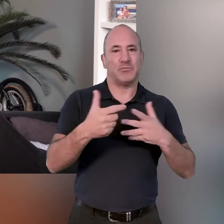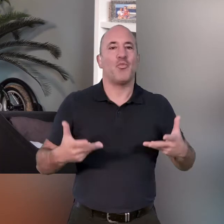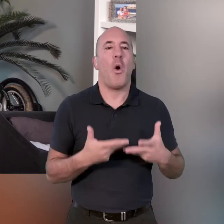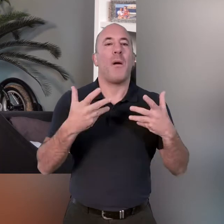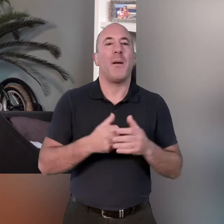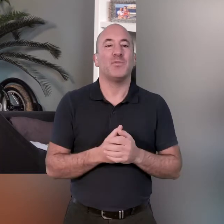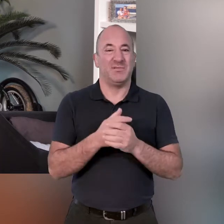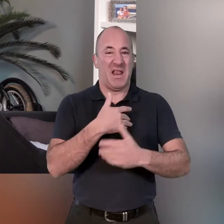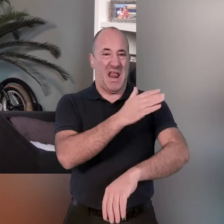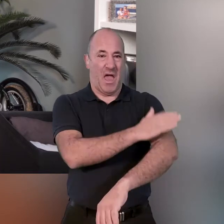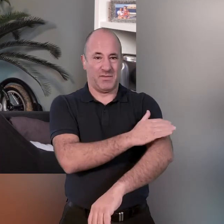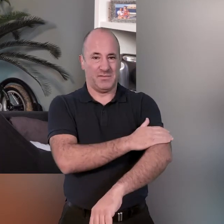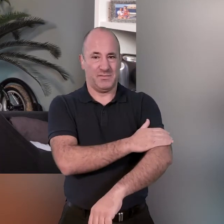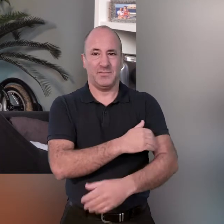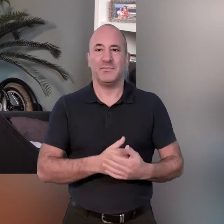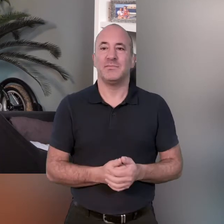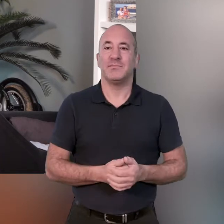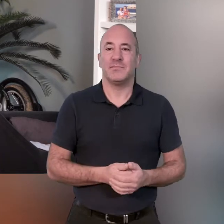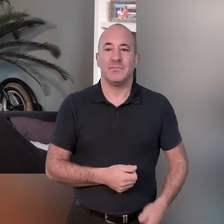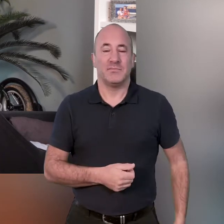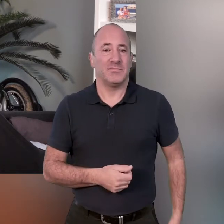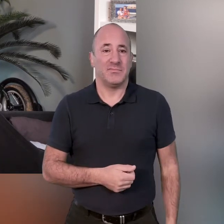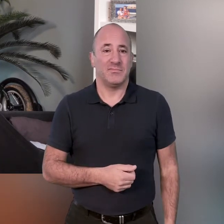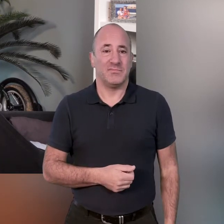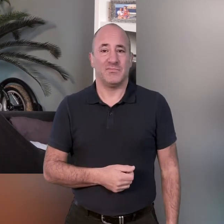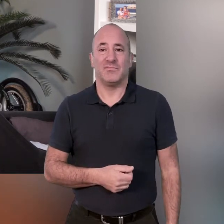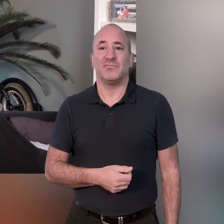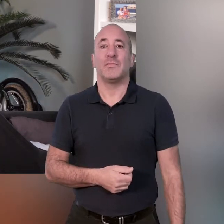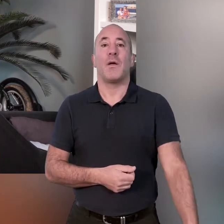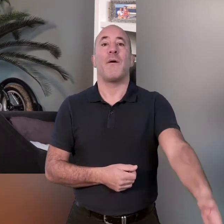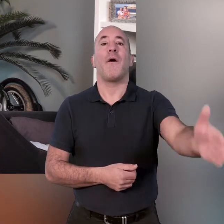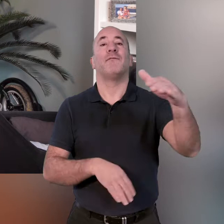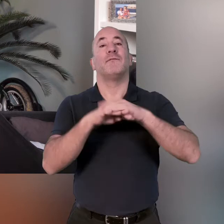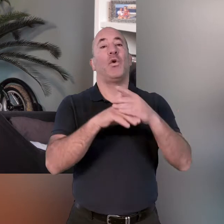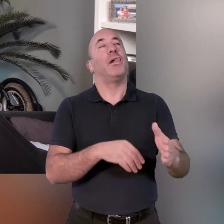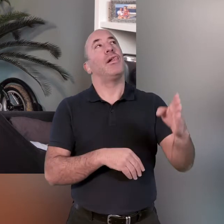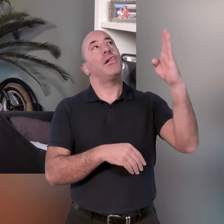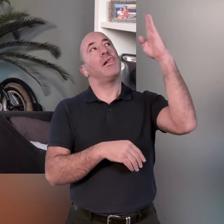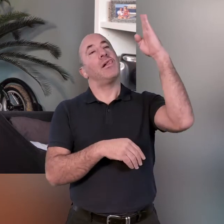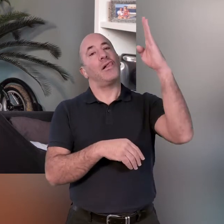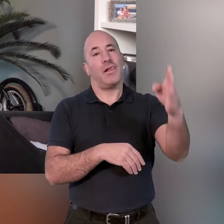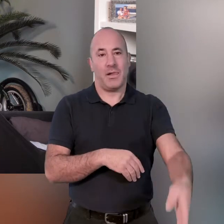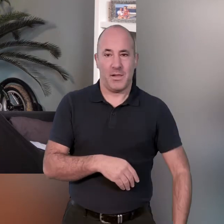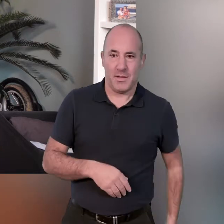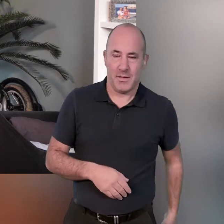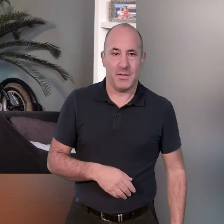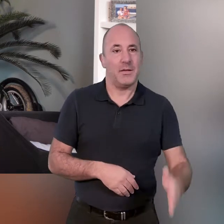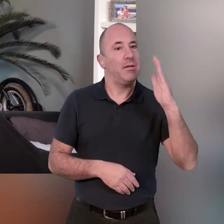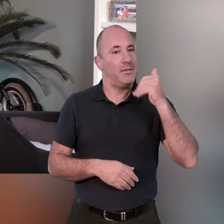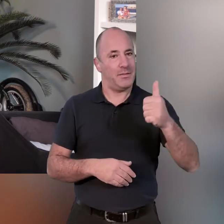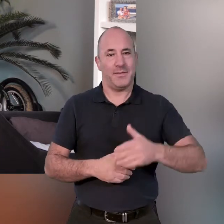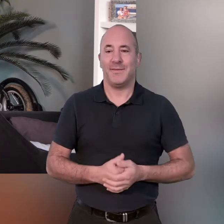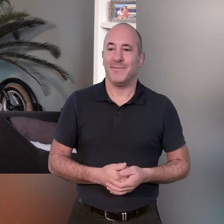Okay, next exercise here, we're going to take our left arm, we're going to bring up straight arm up in front of us, right the way above your head, and then back down to